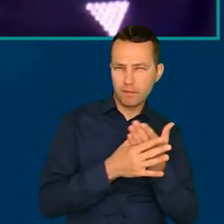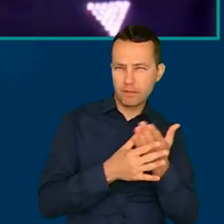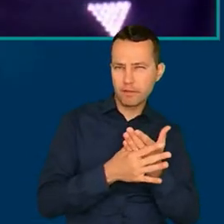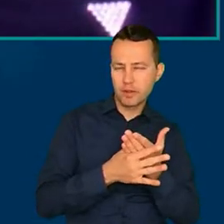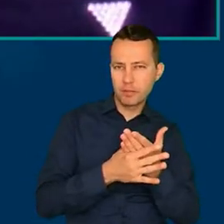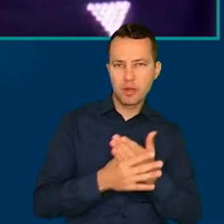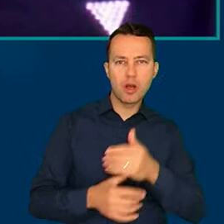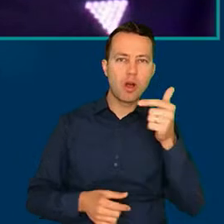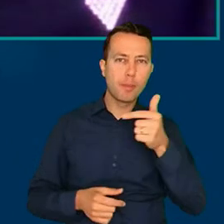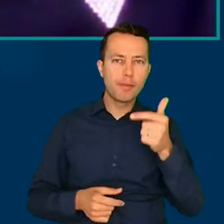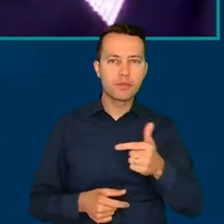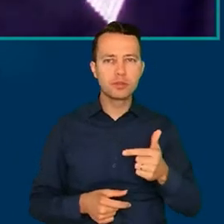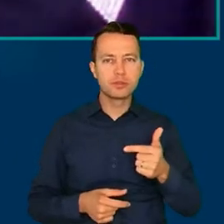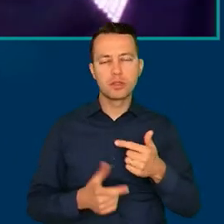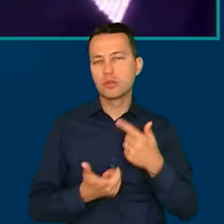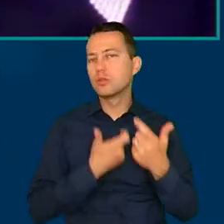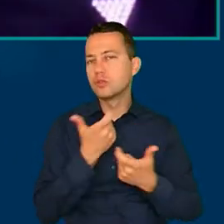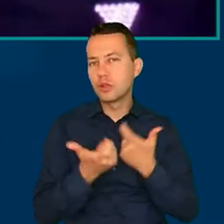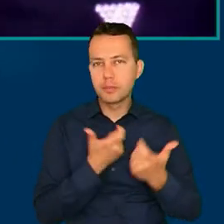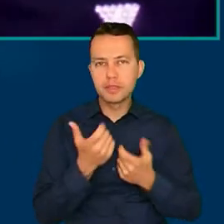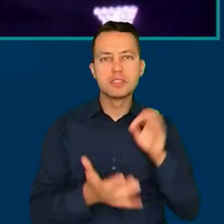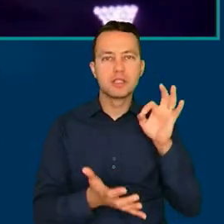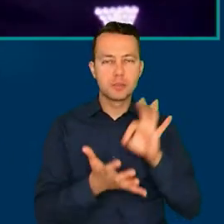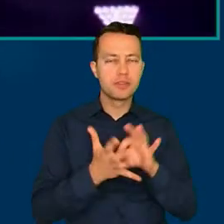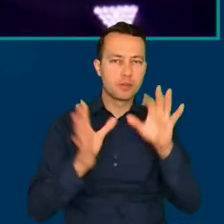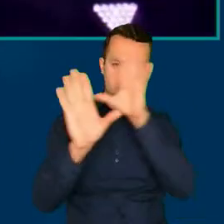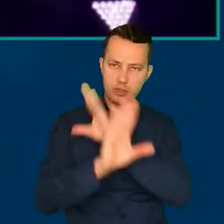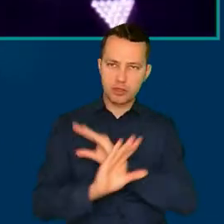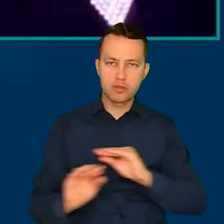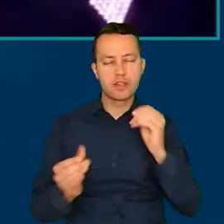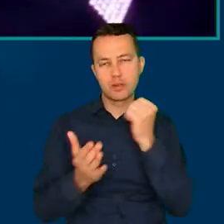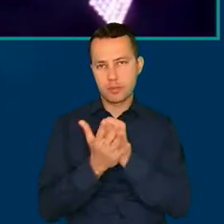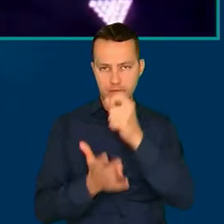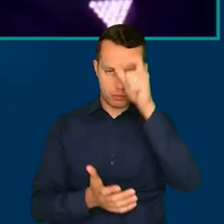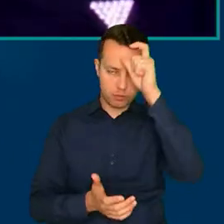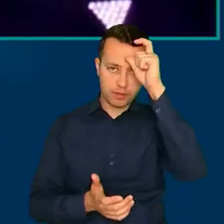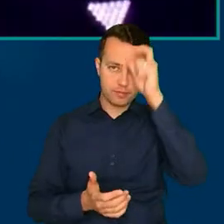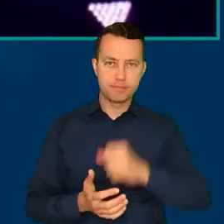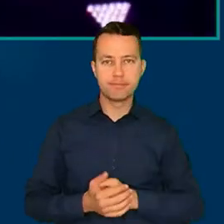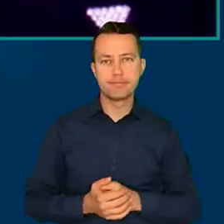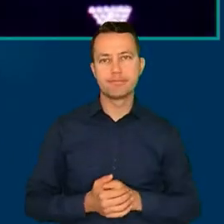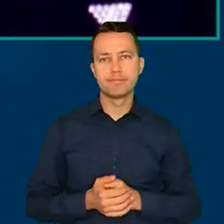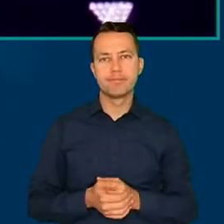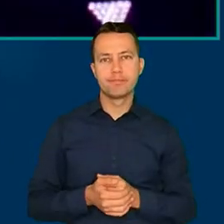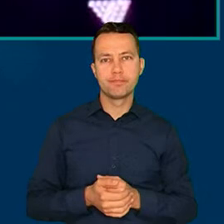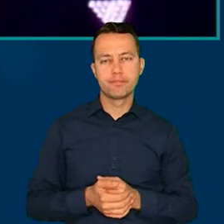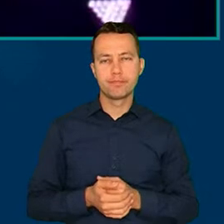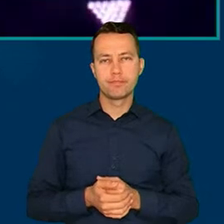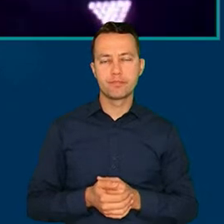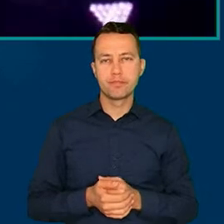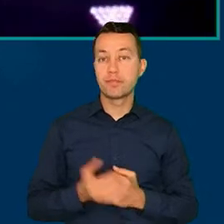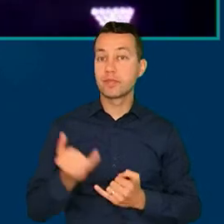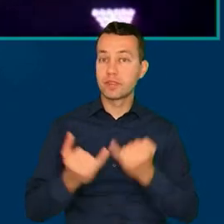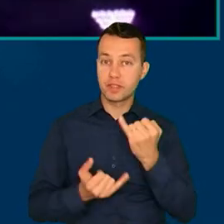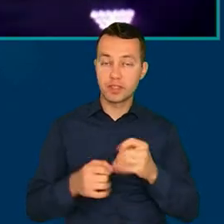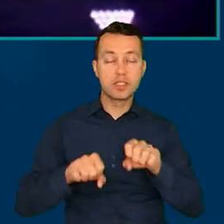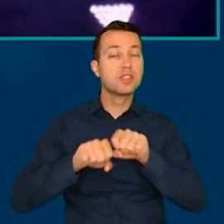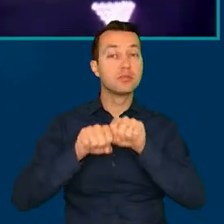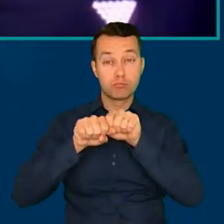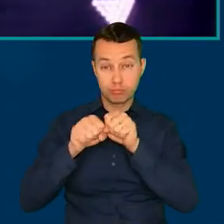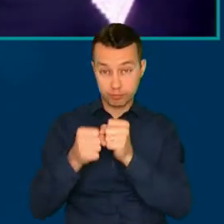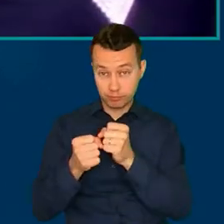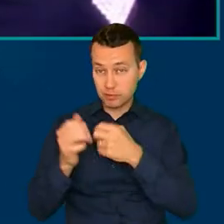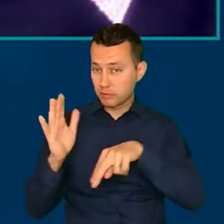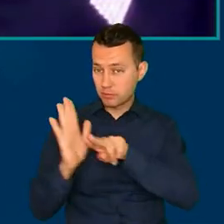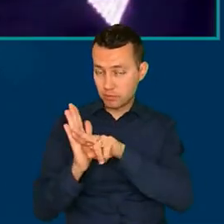are obliged to ensure the respect for human rights because violations in this respect